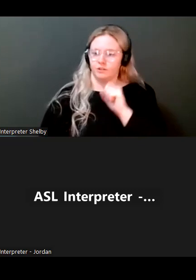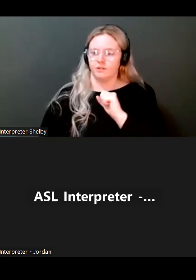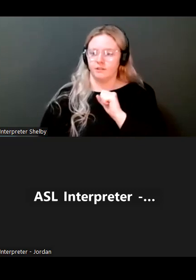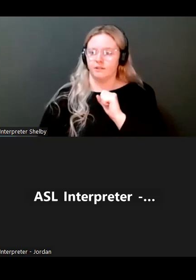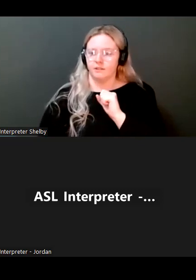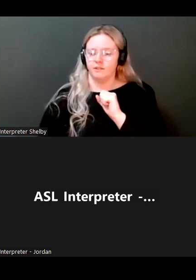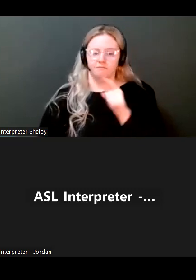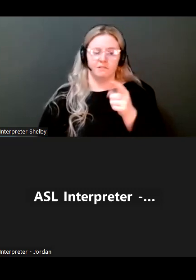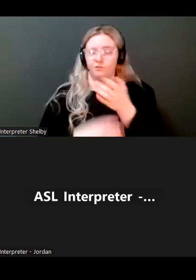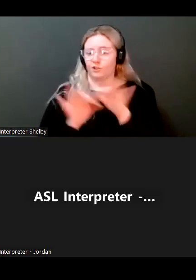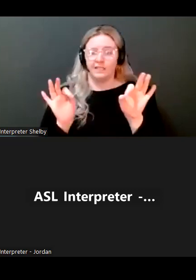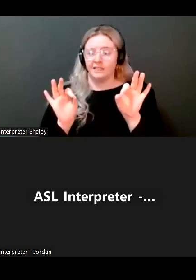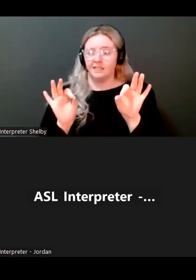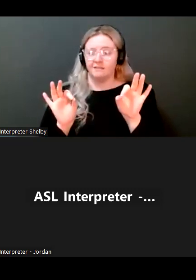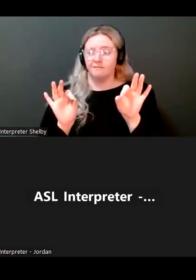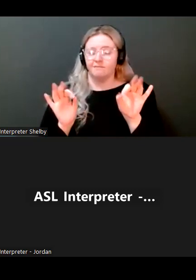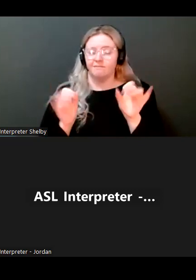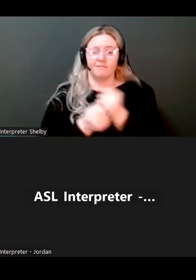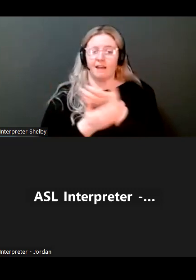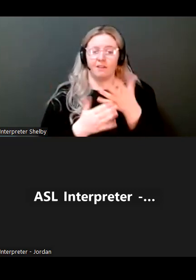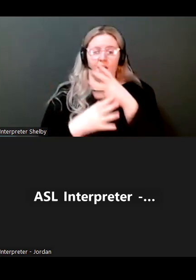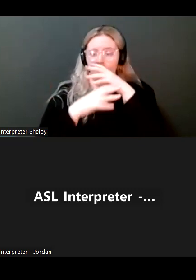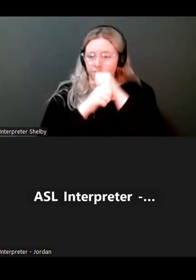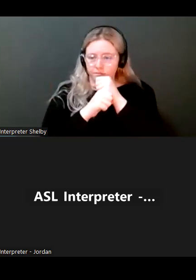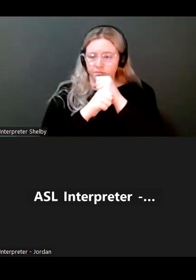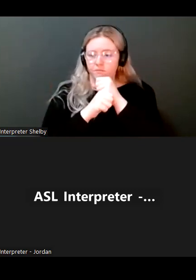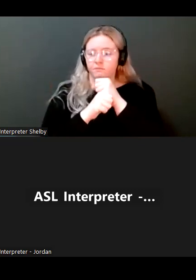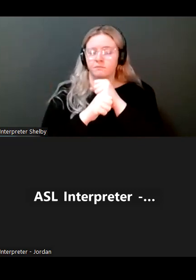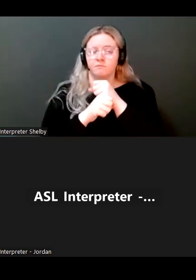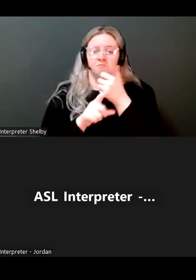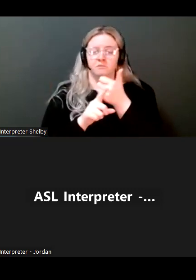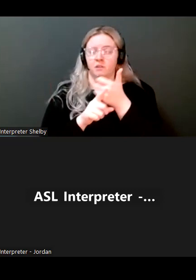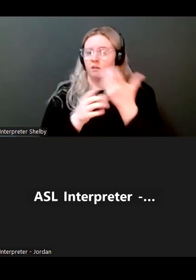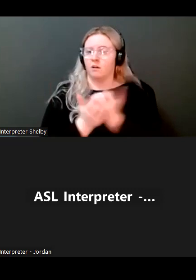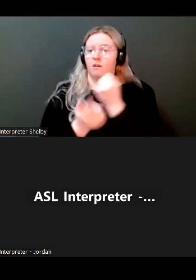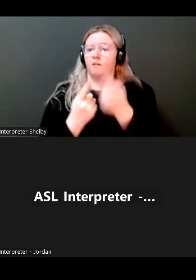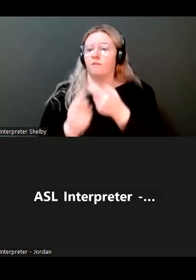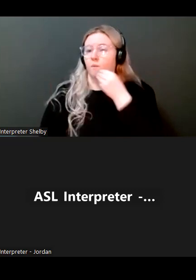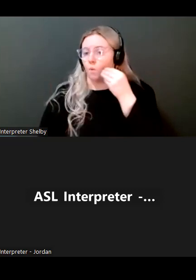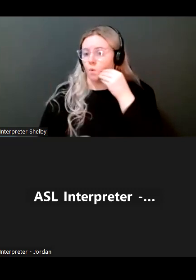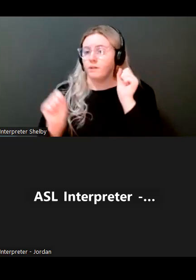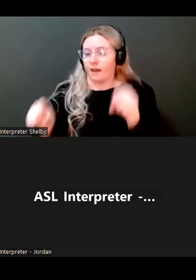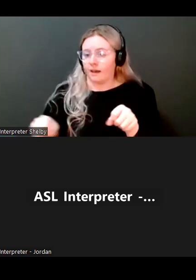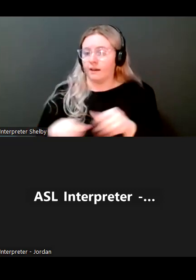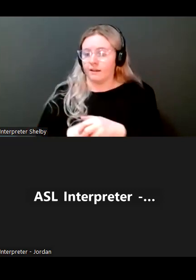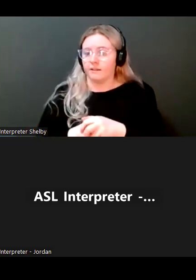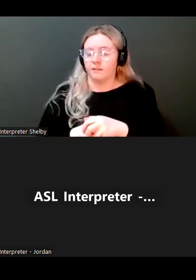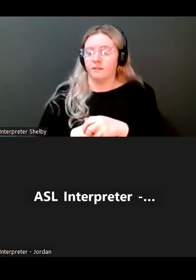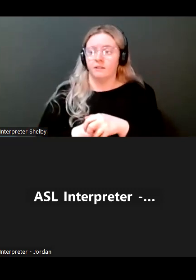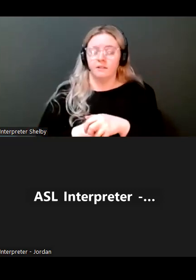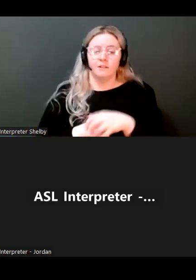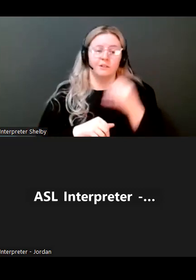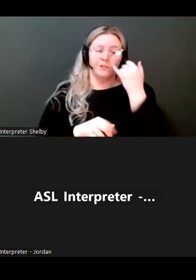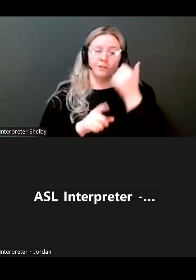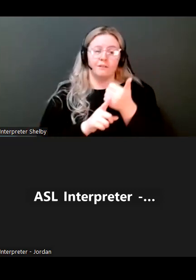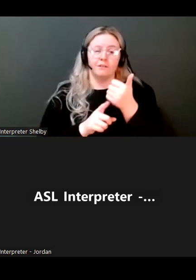It's free, you know, everything on there is confidential. It's stuff you can do from your own home. So if you're looking for